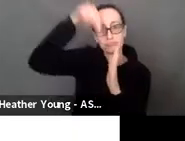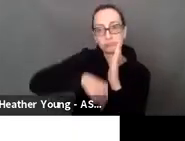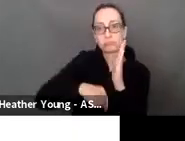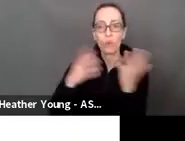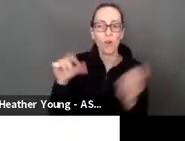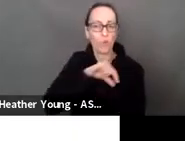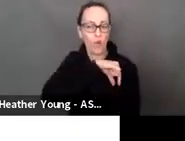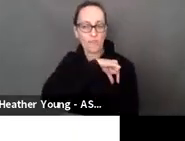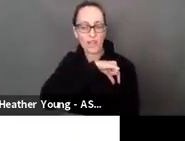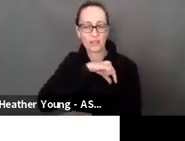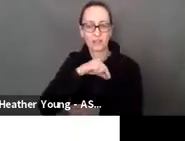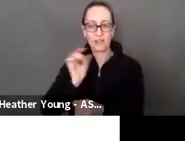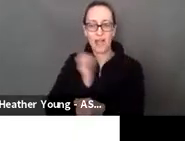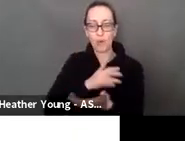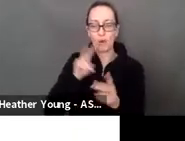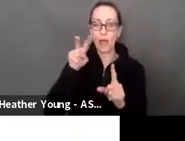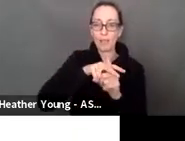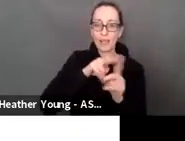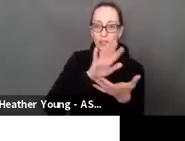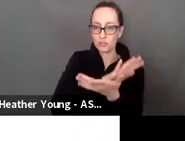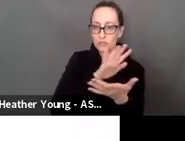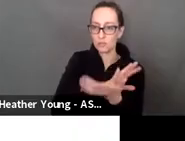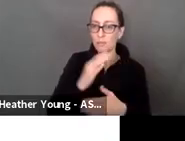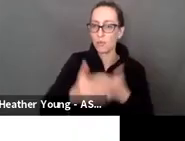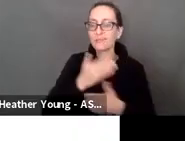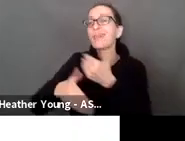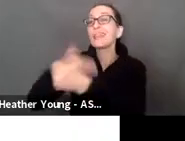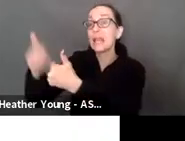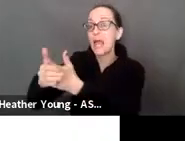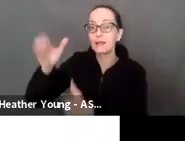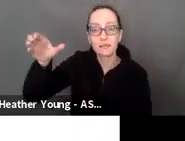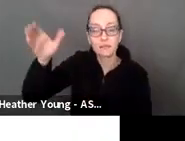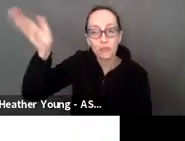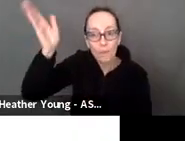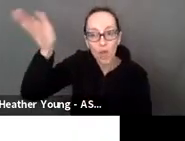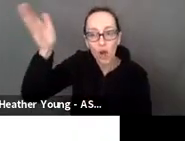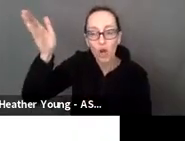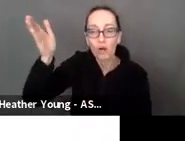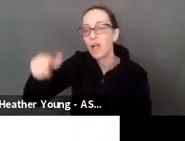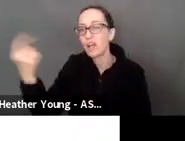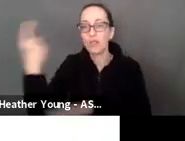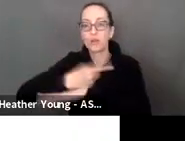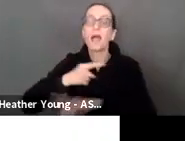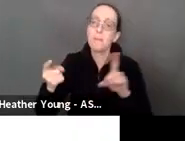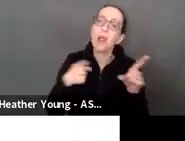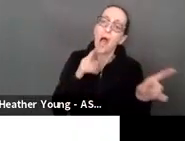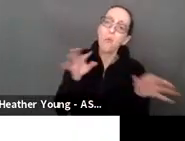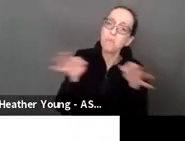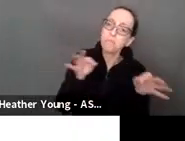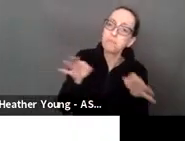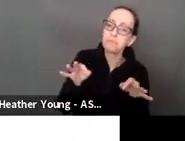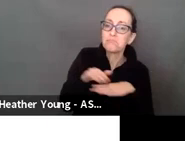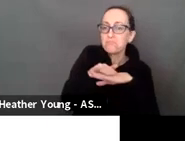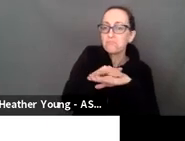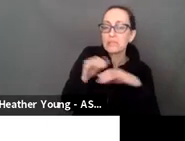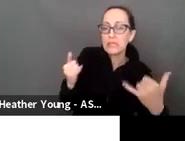process in our next webinar. But we can answer some of those questions now. Sure. People who don't receive a phone bill but have